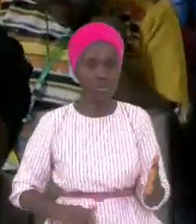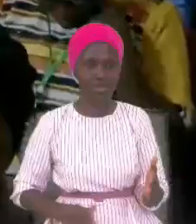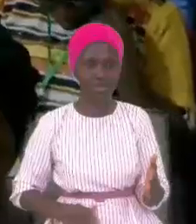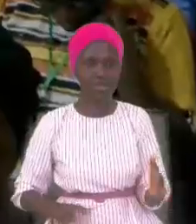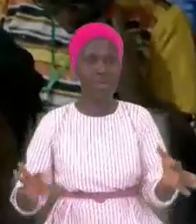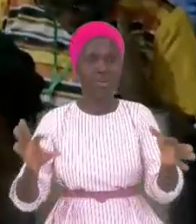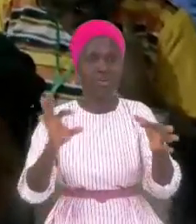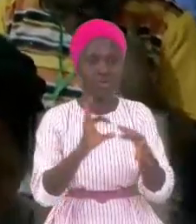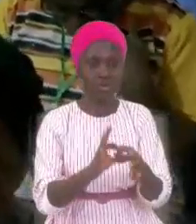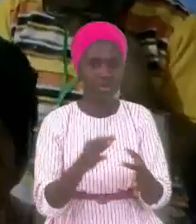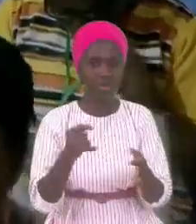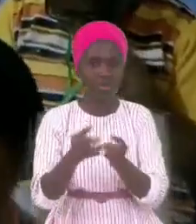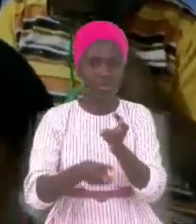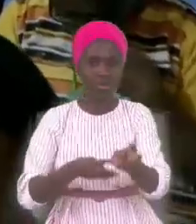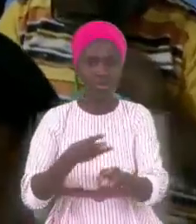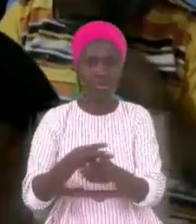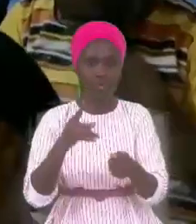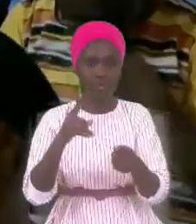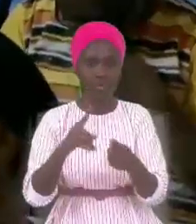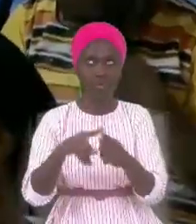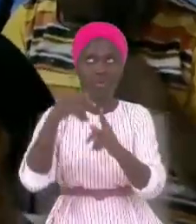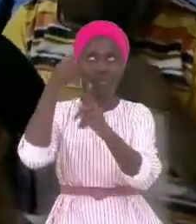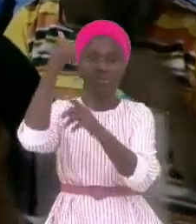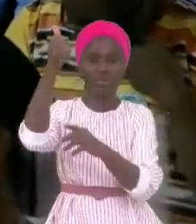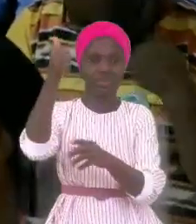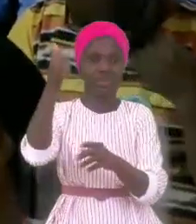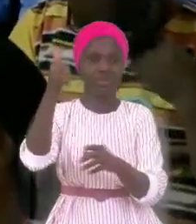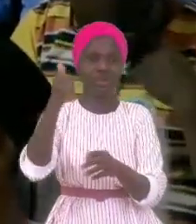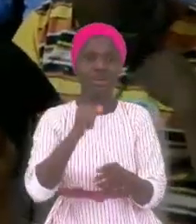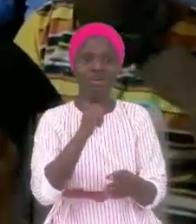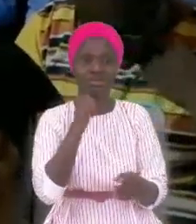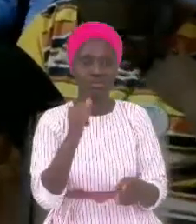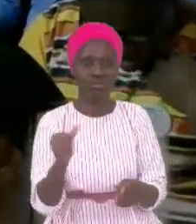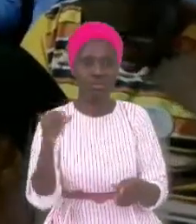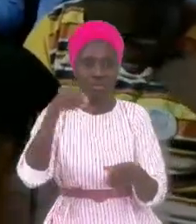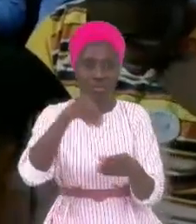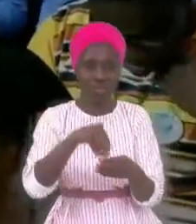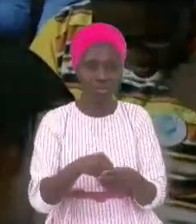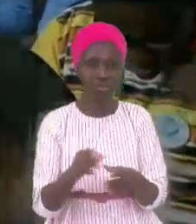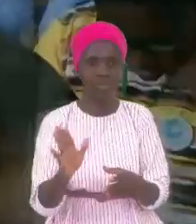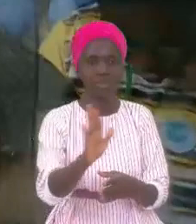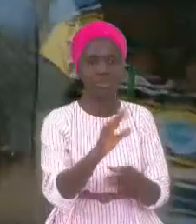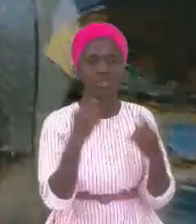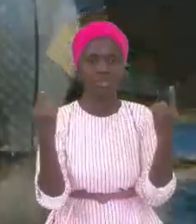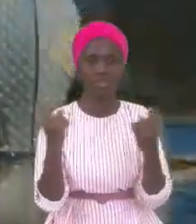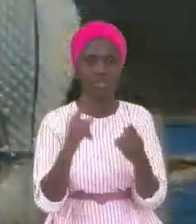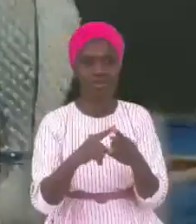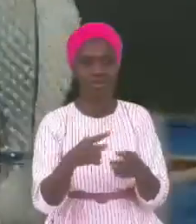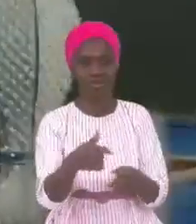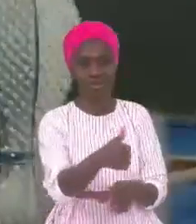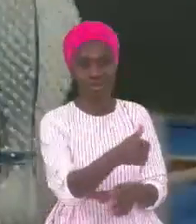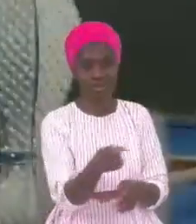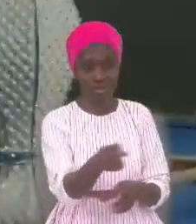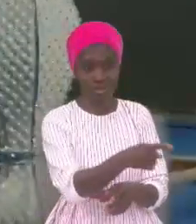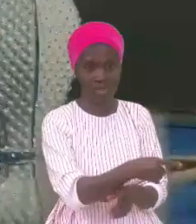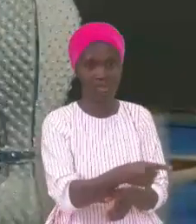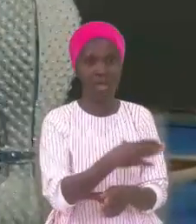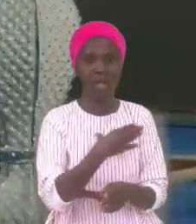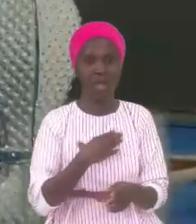not imputing their trespasses unto them, and he has committed unto us the word